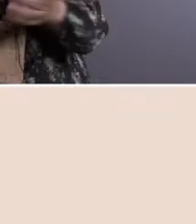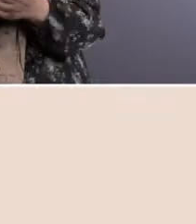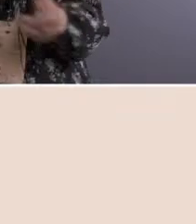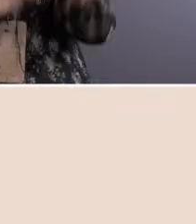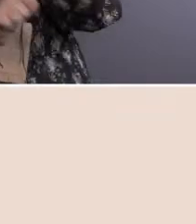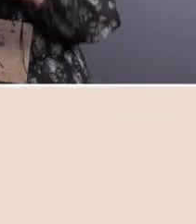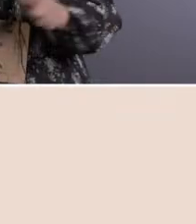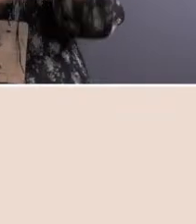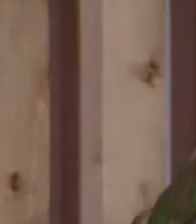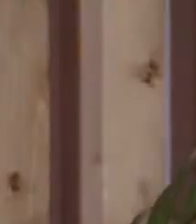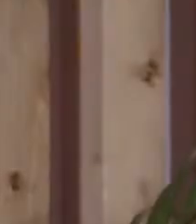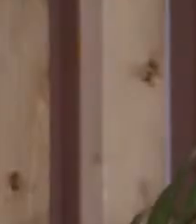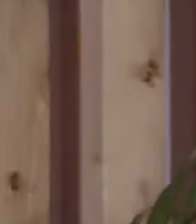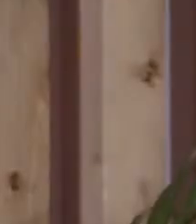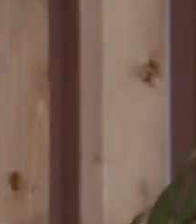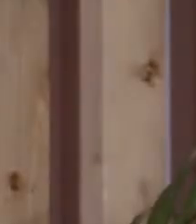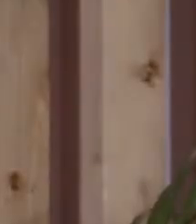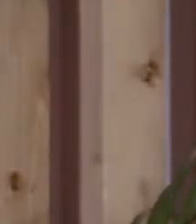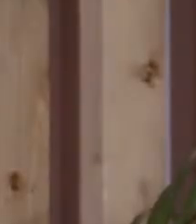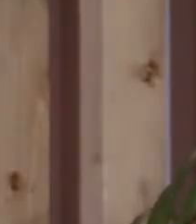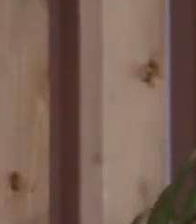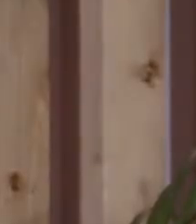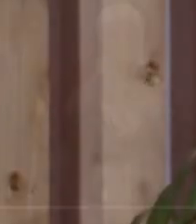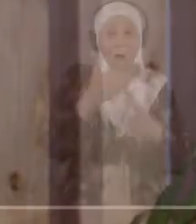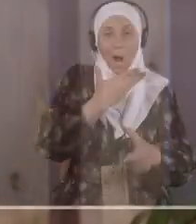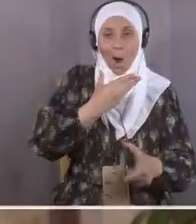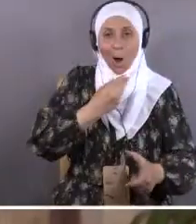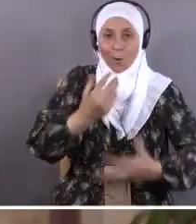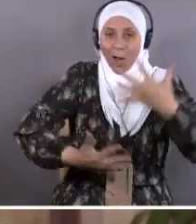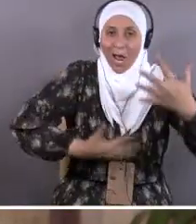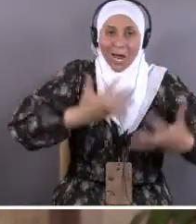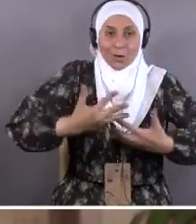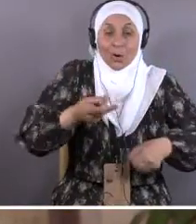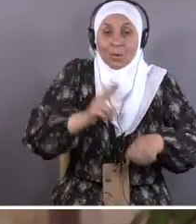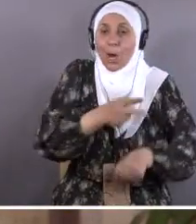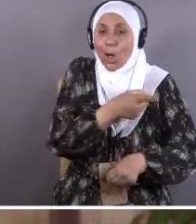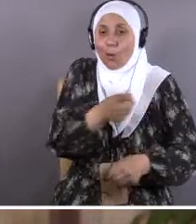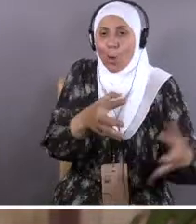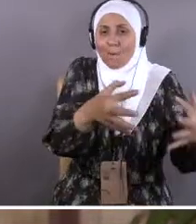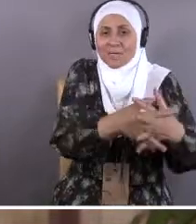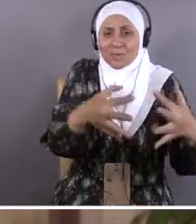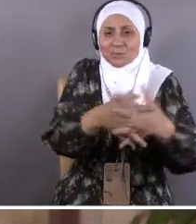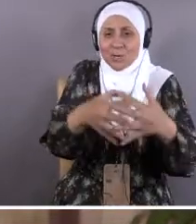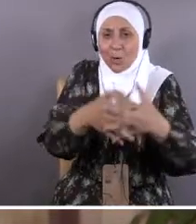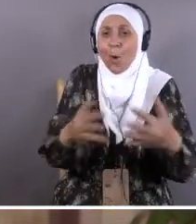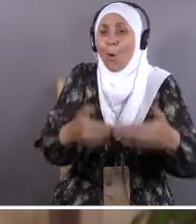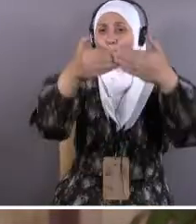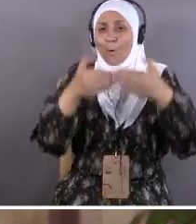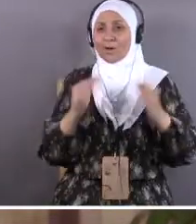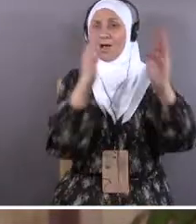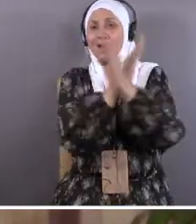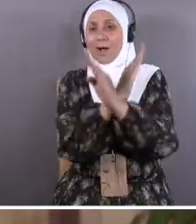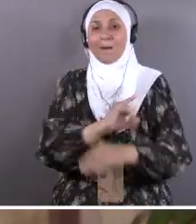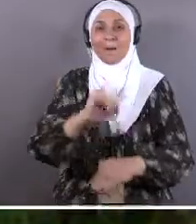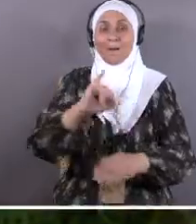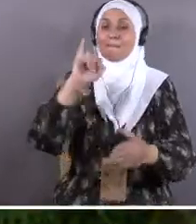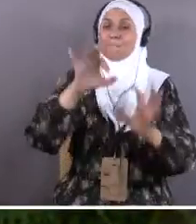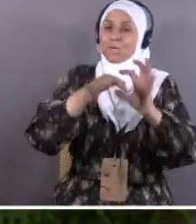life, to the many team members behind the scenes from EarthNA, Qatar Foundation, and Misharraf, thank